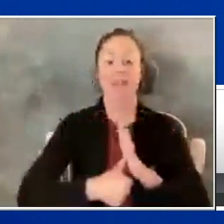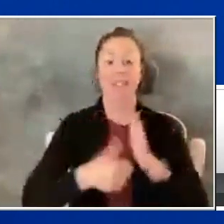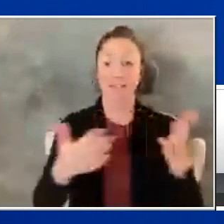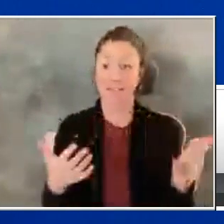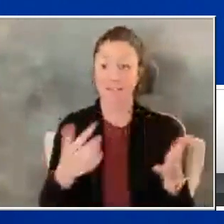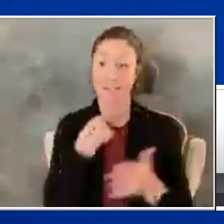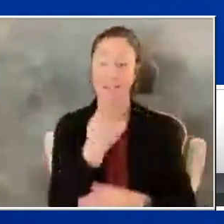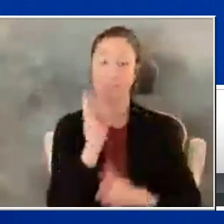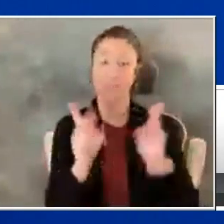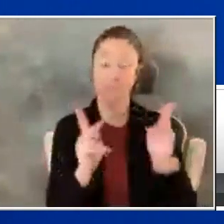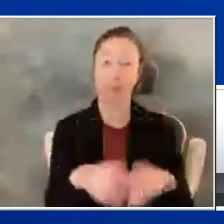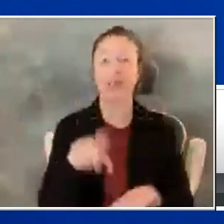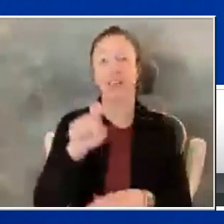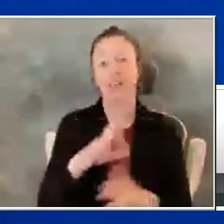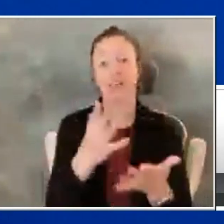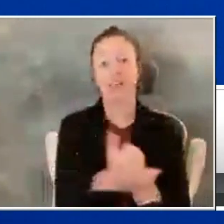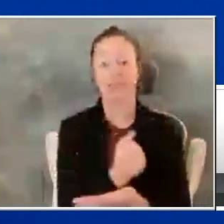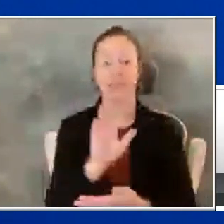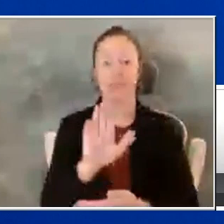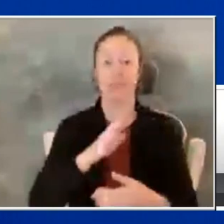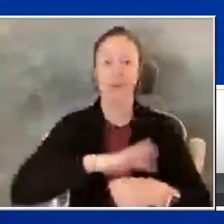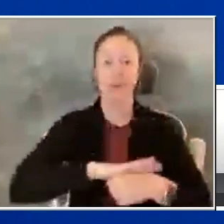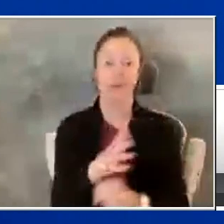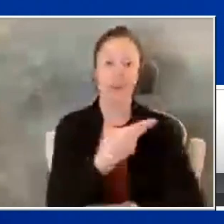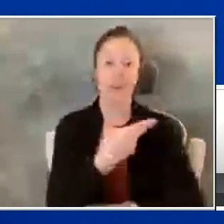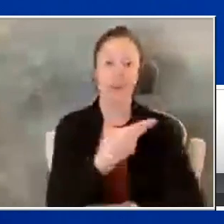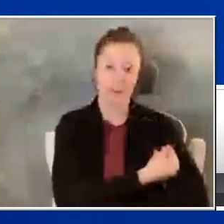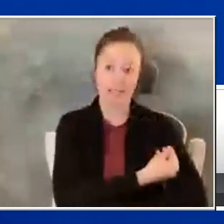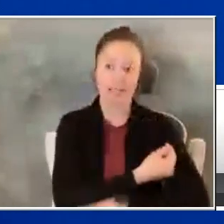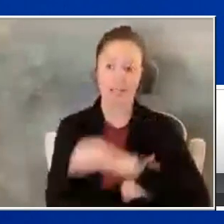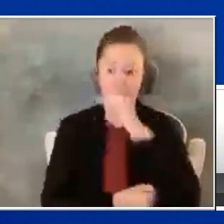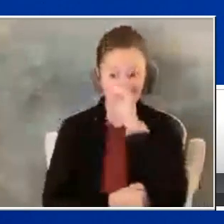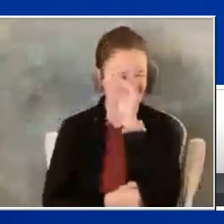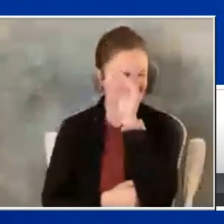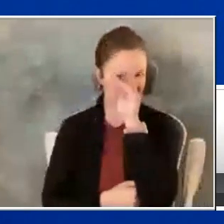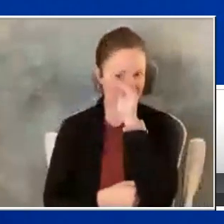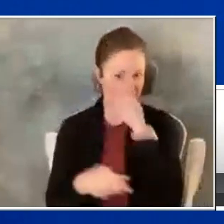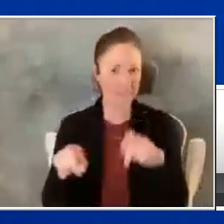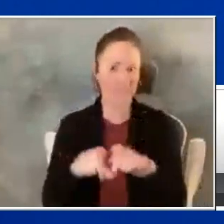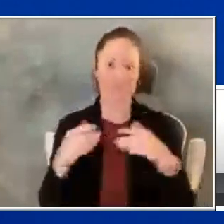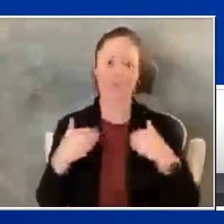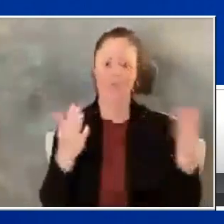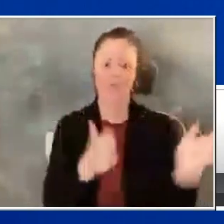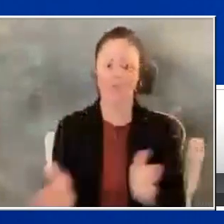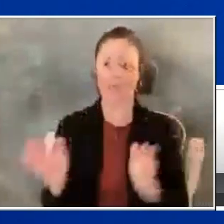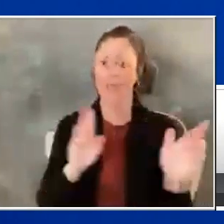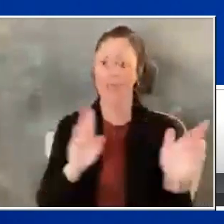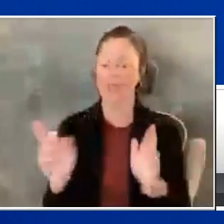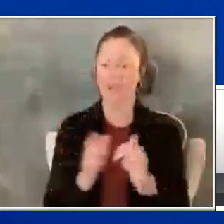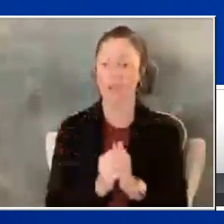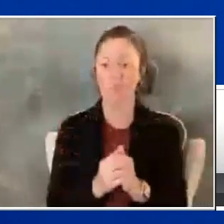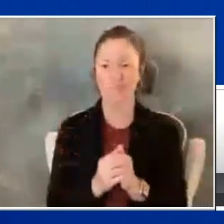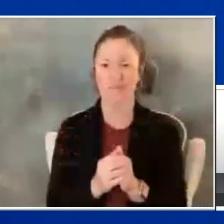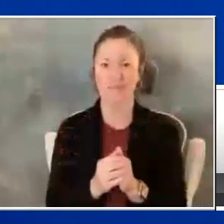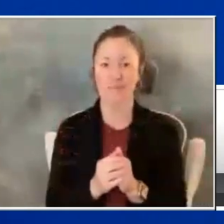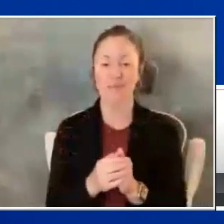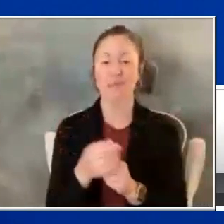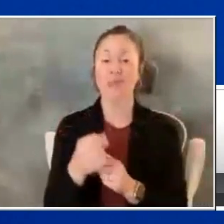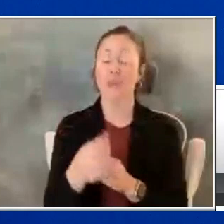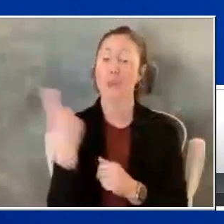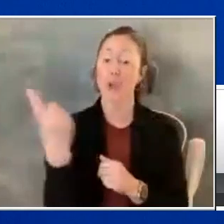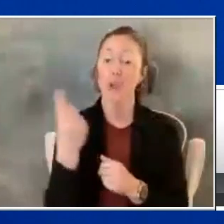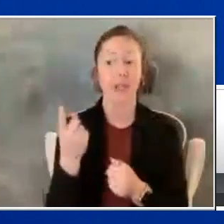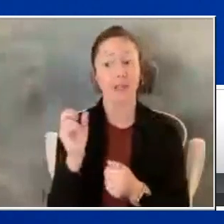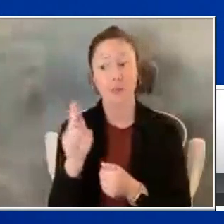your updated COVID vaccine if you haven't, and have a plan in place as well. You are always okay, and it's always safe to